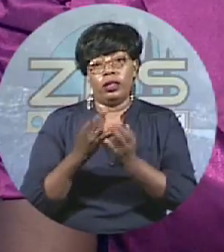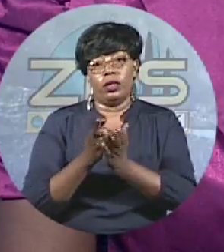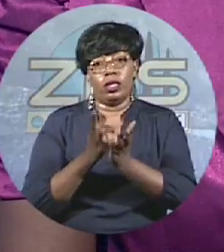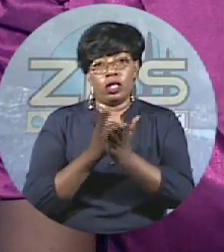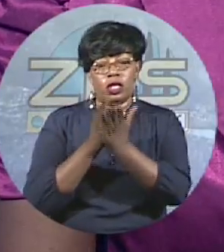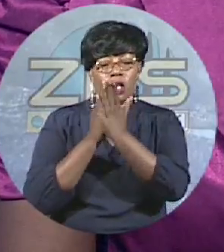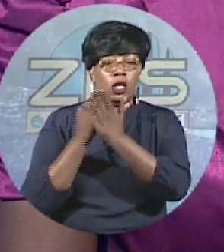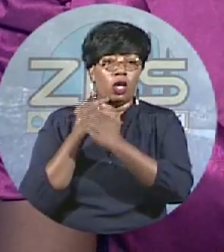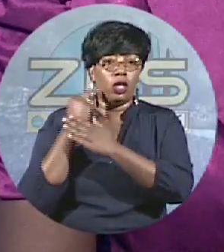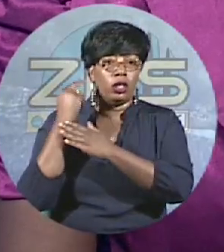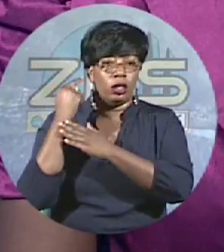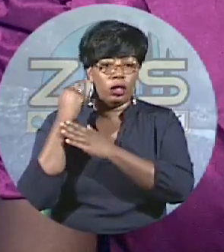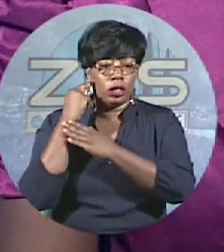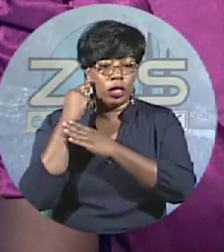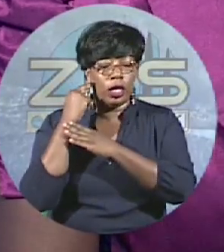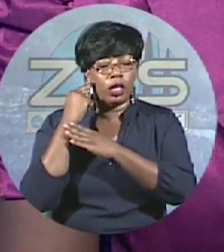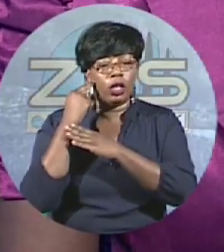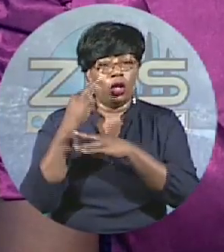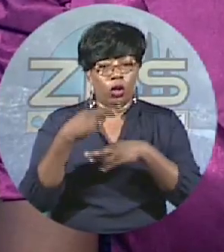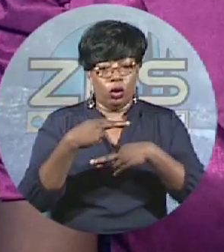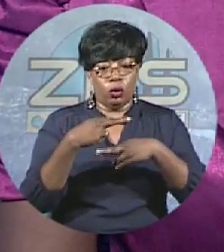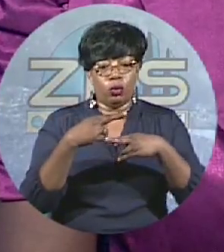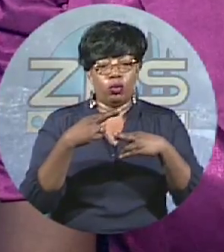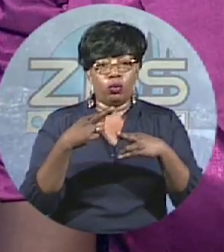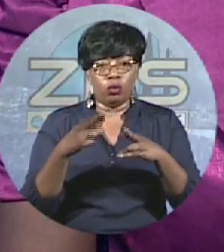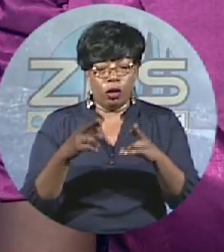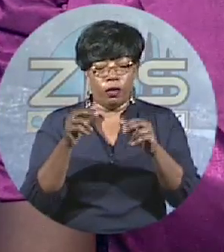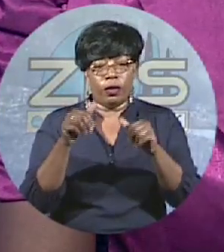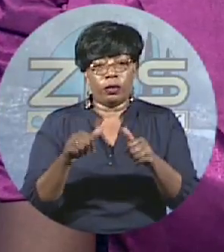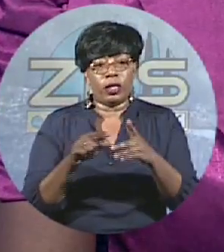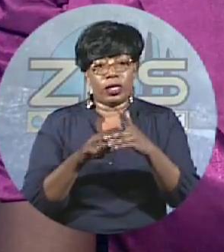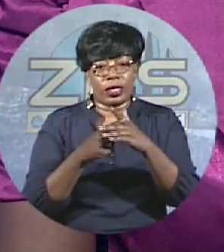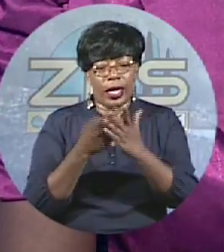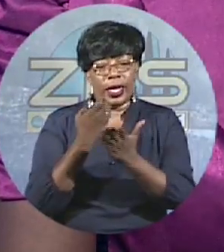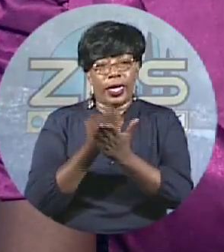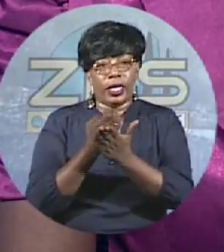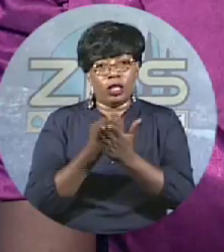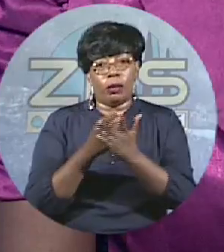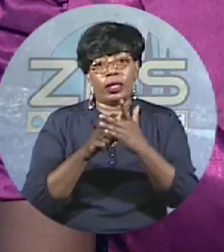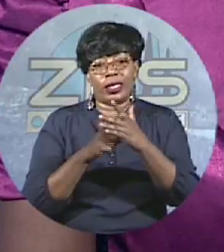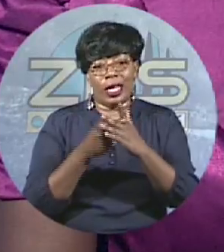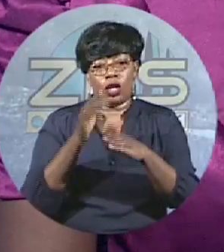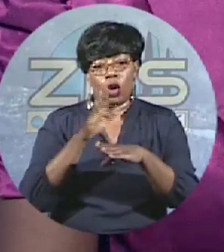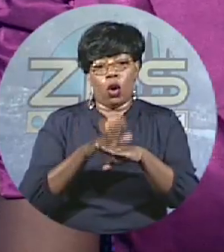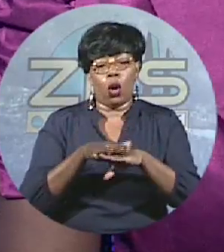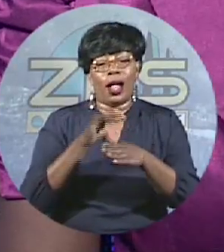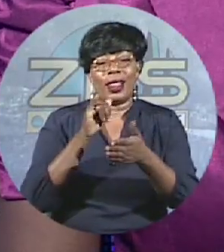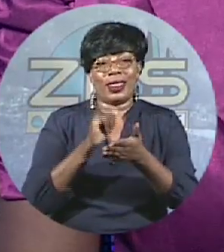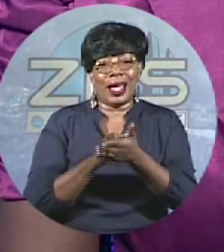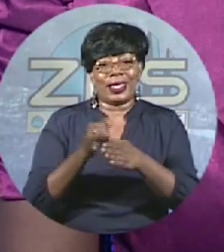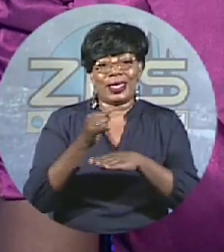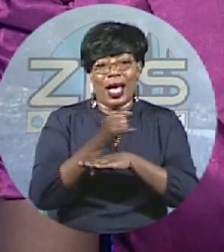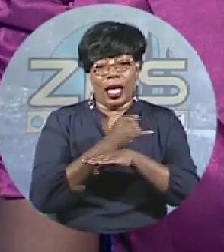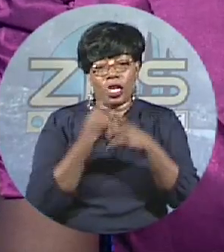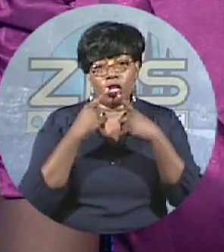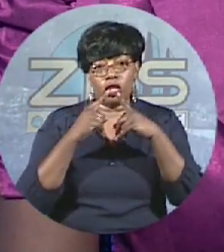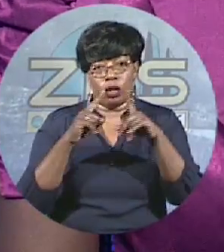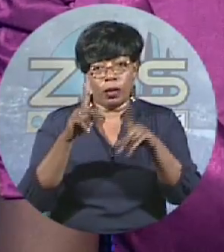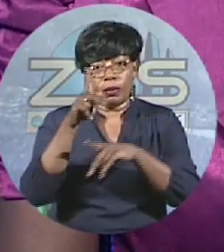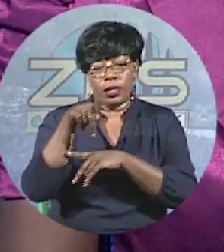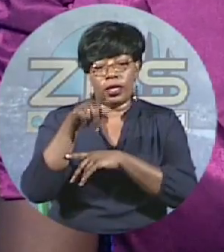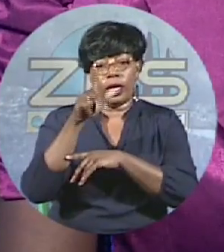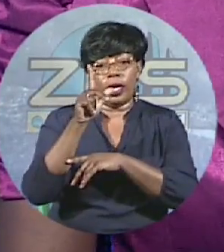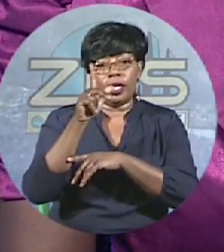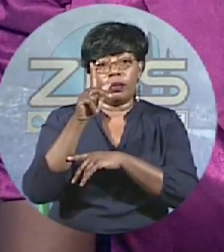room availability. It's part of an extensive plan to jumpstart economic activity on that island. The announcements came as the Progressive